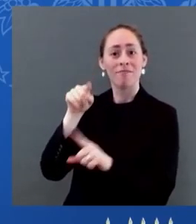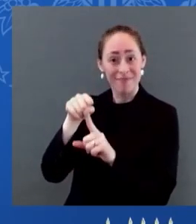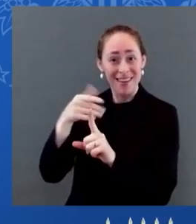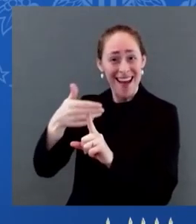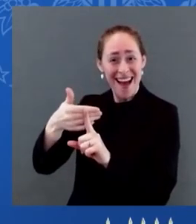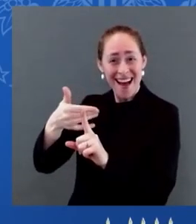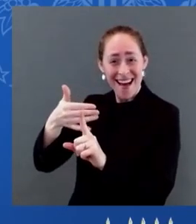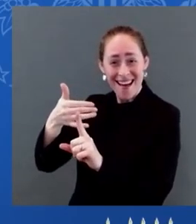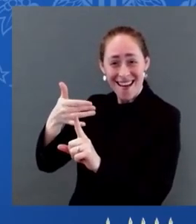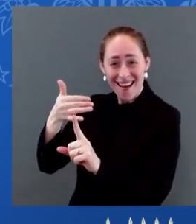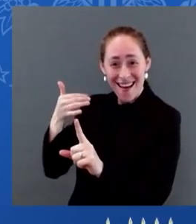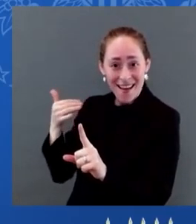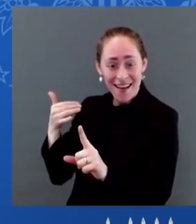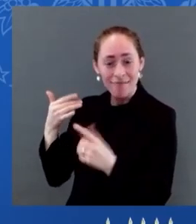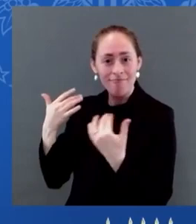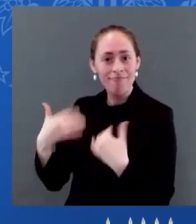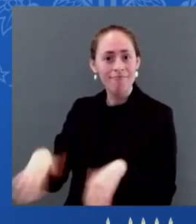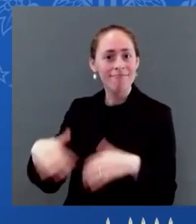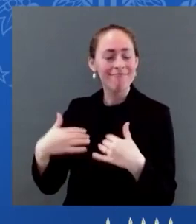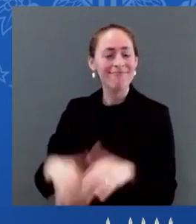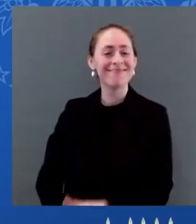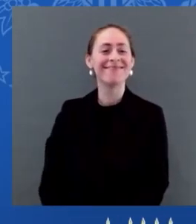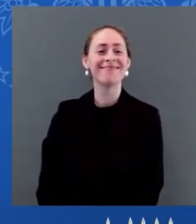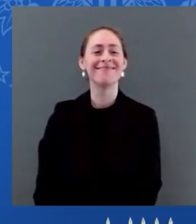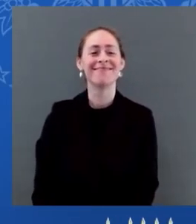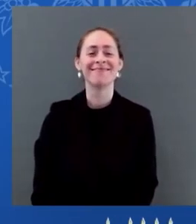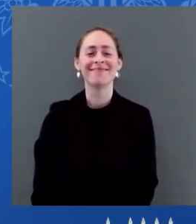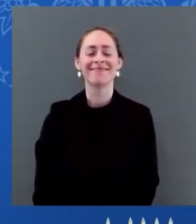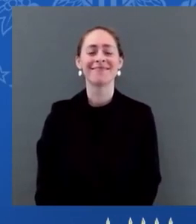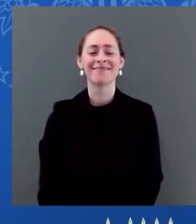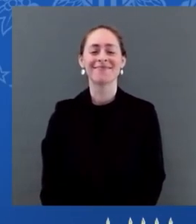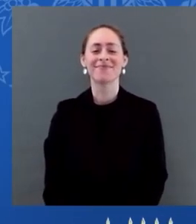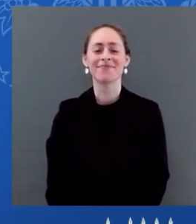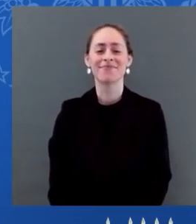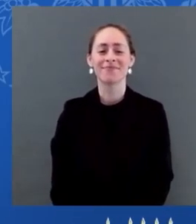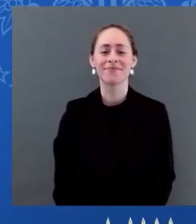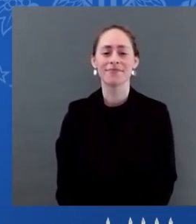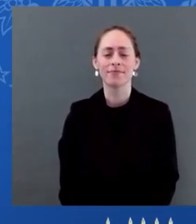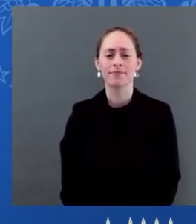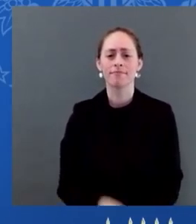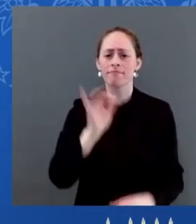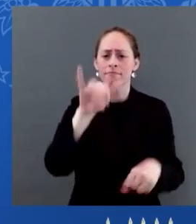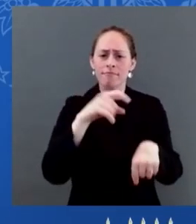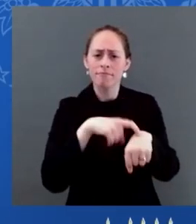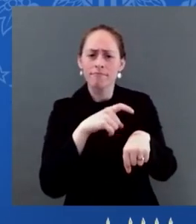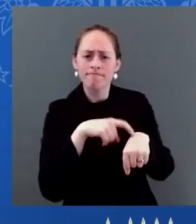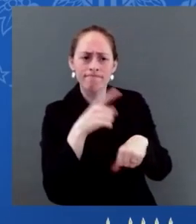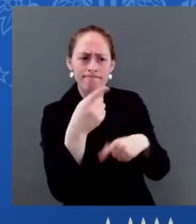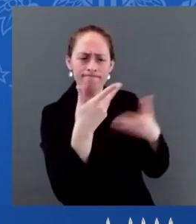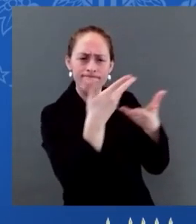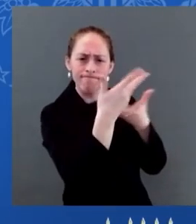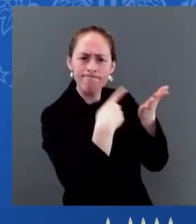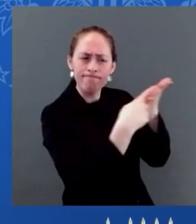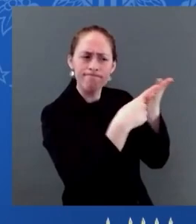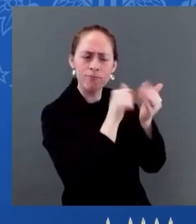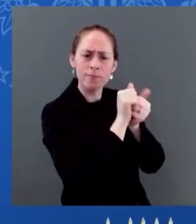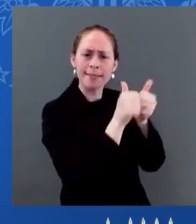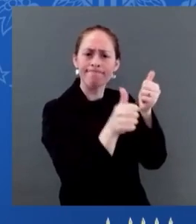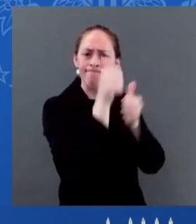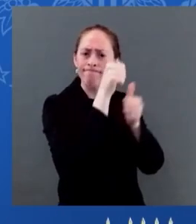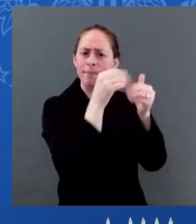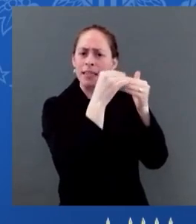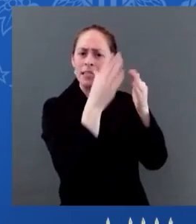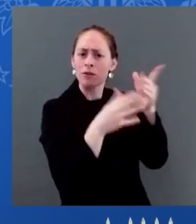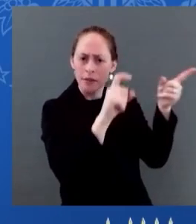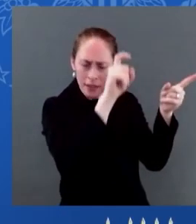Egyptians about the Suez and so on and so forth. And I sat in front of her desk, Chuck, and she had a guy, her staff member to